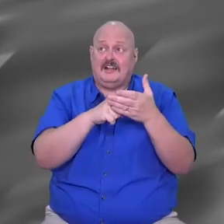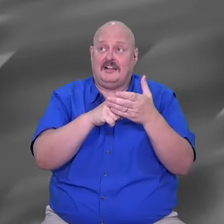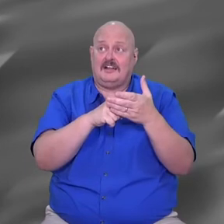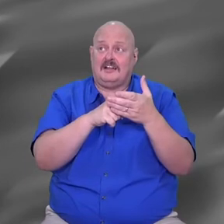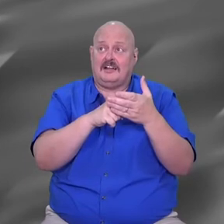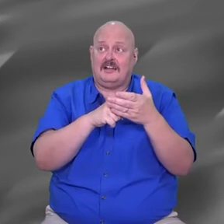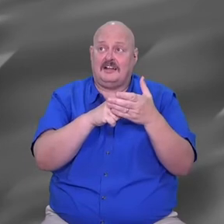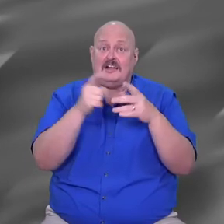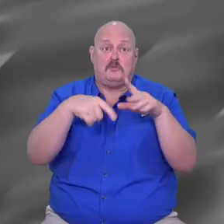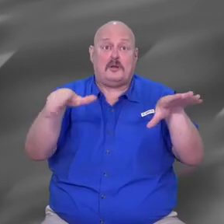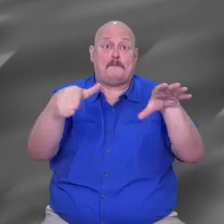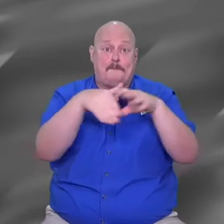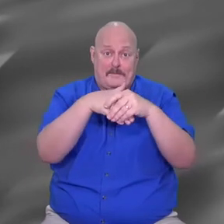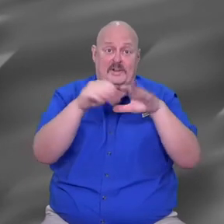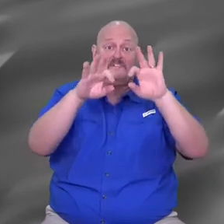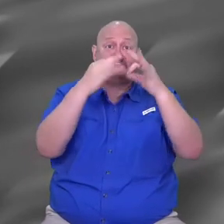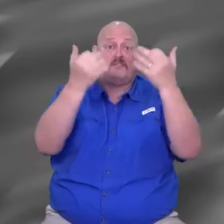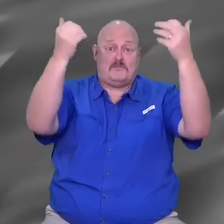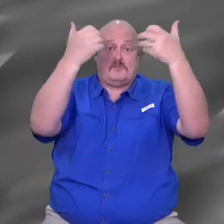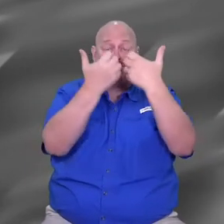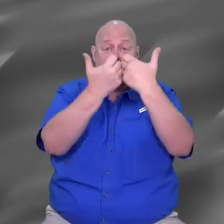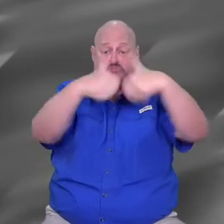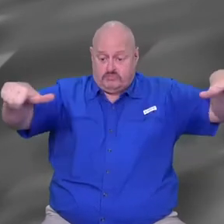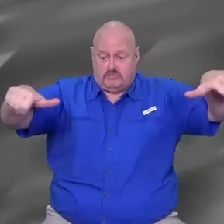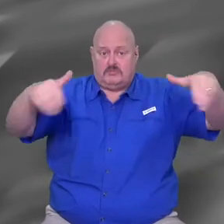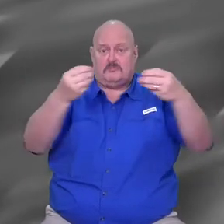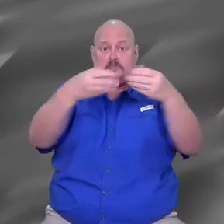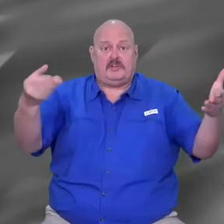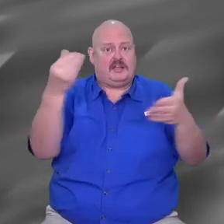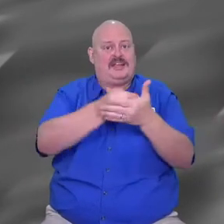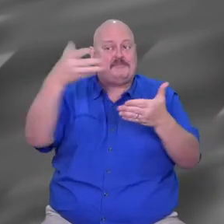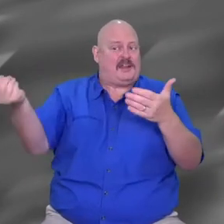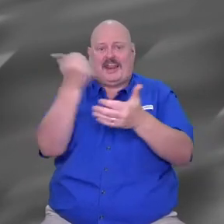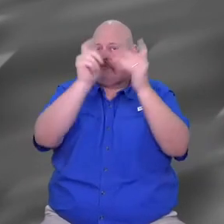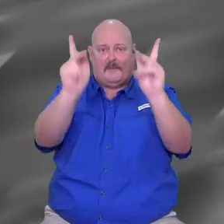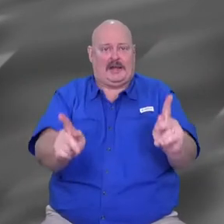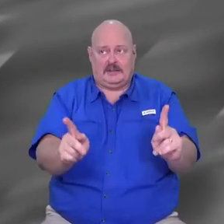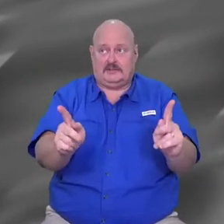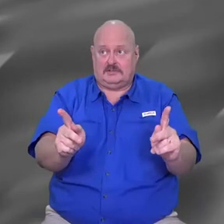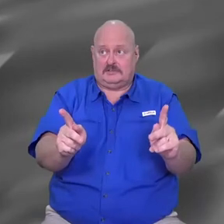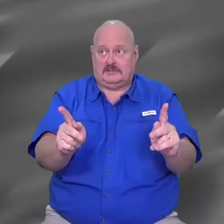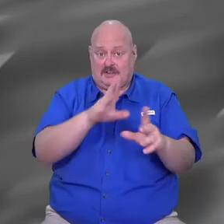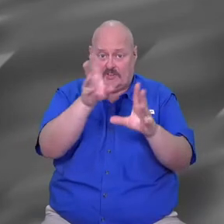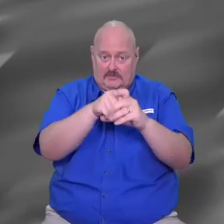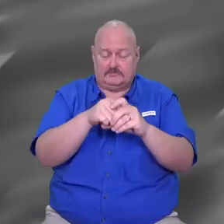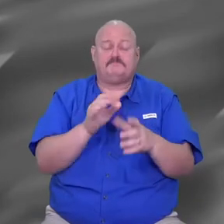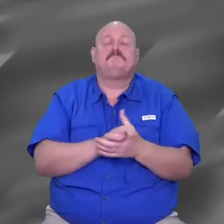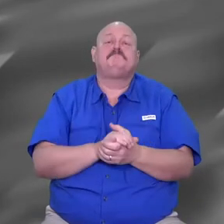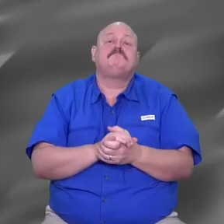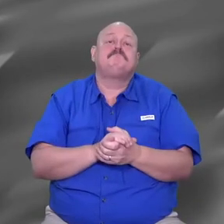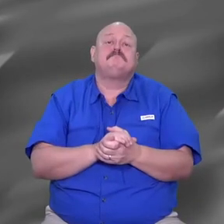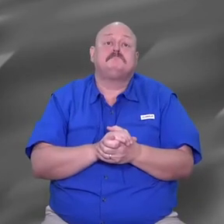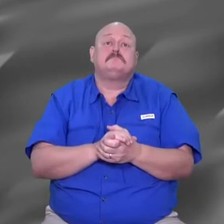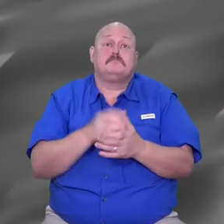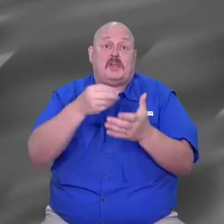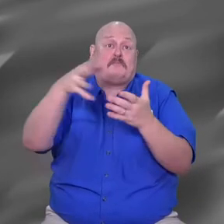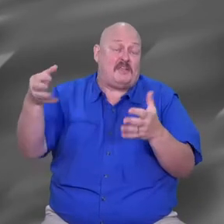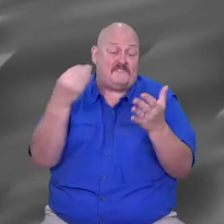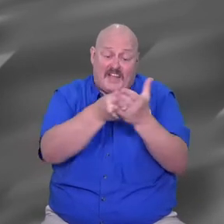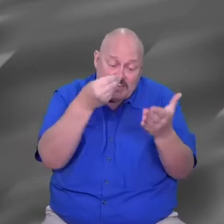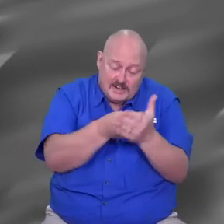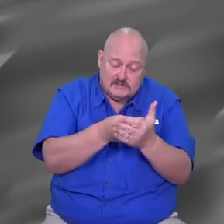time, when marriages and families break up, it is expensive for everybody involved. It's expensive